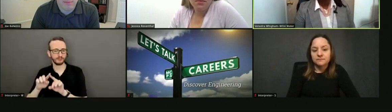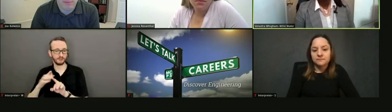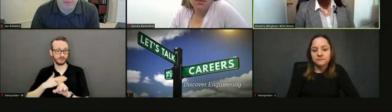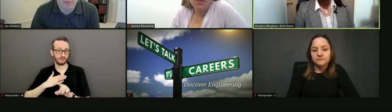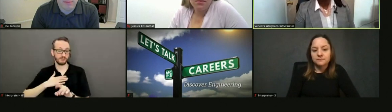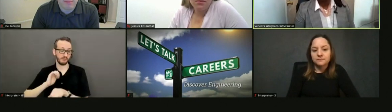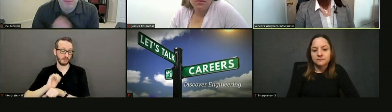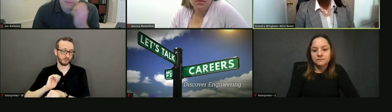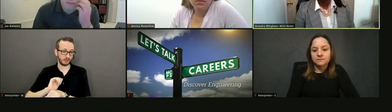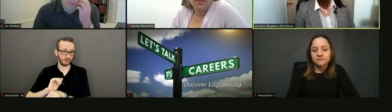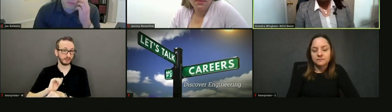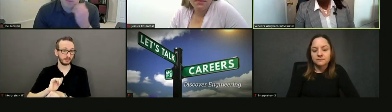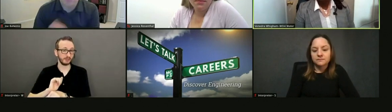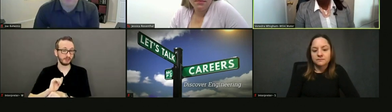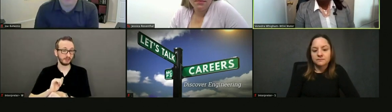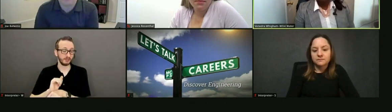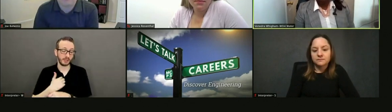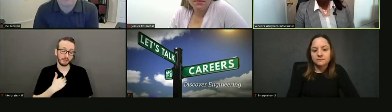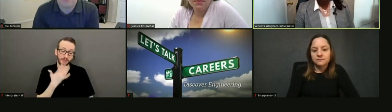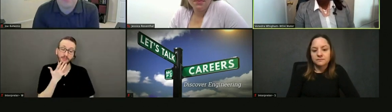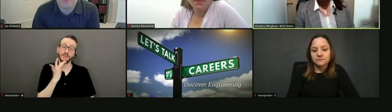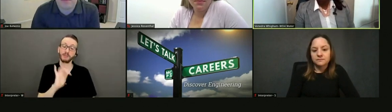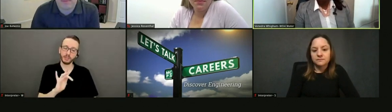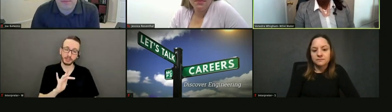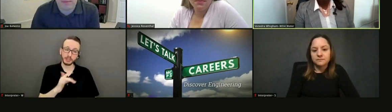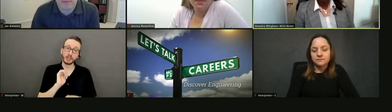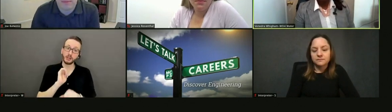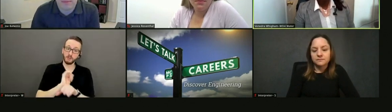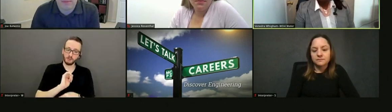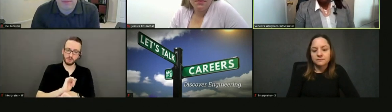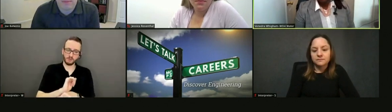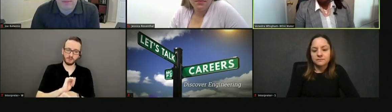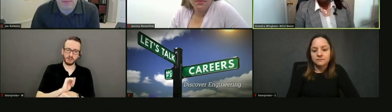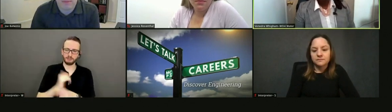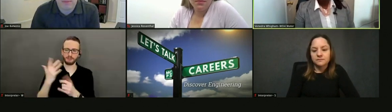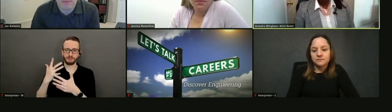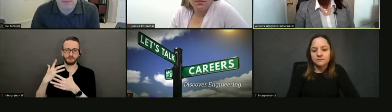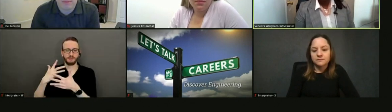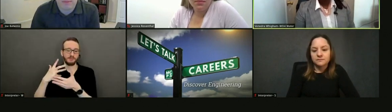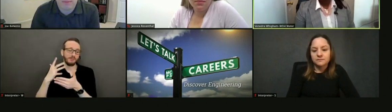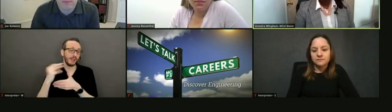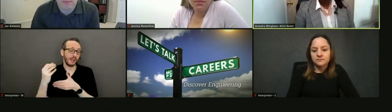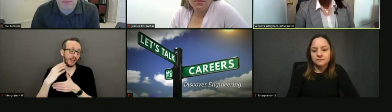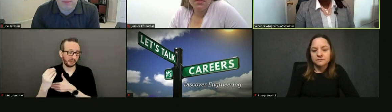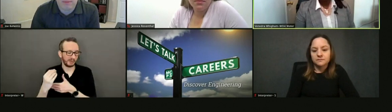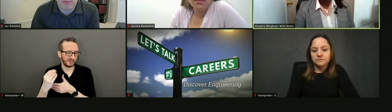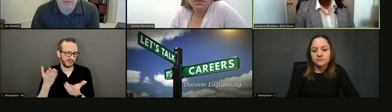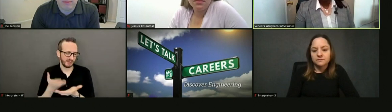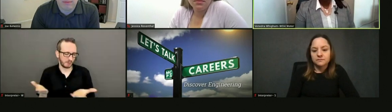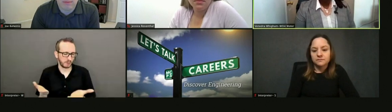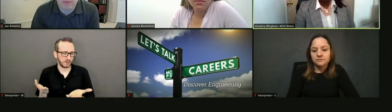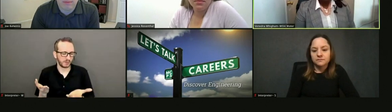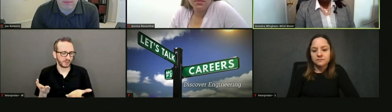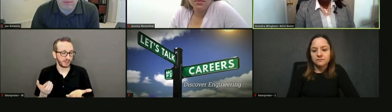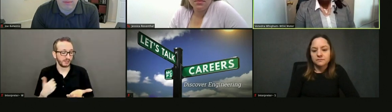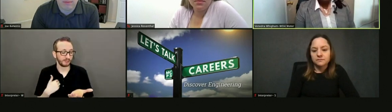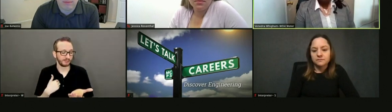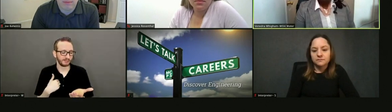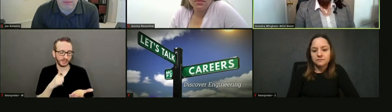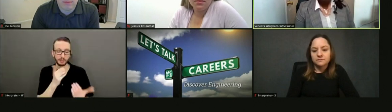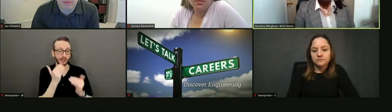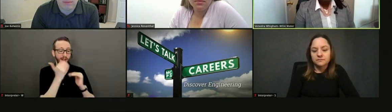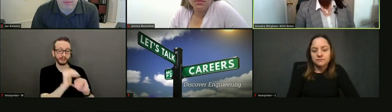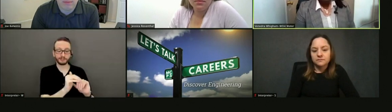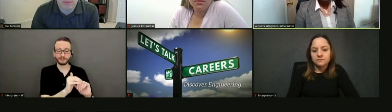business because I'm lucky to work with outdoor type of things. I'm not restricted to